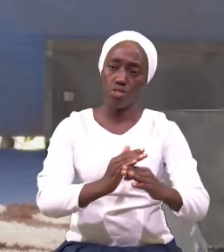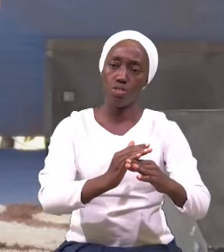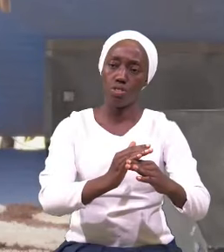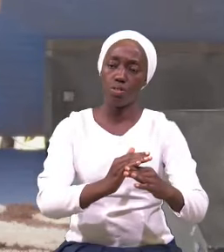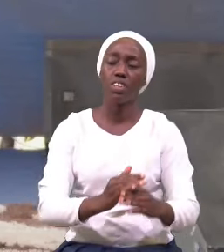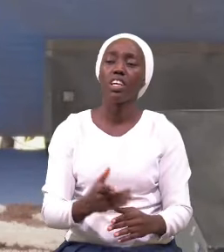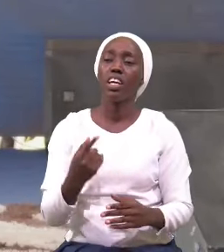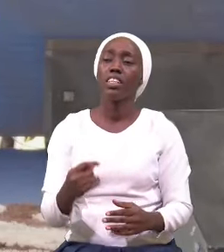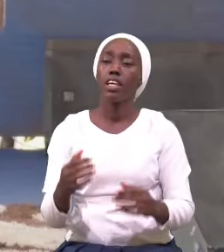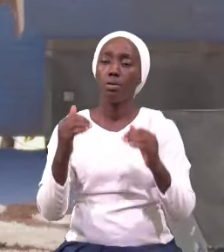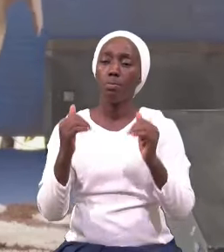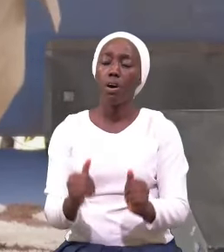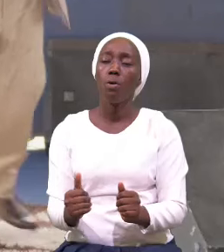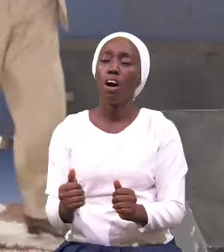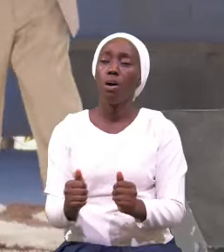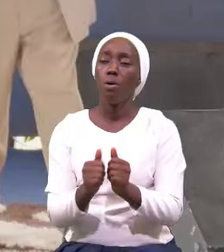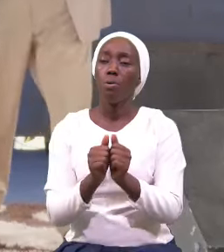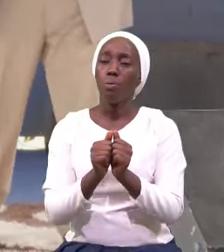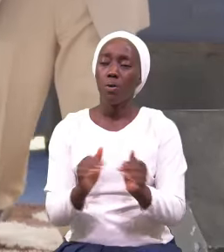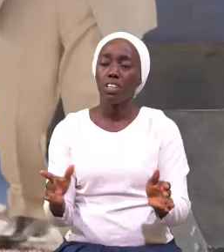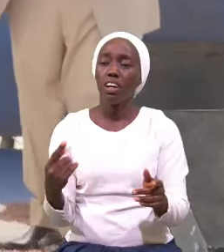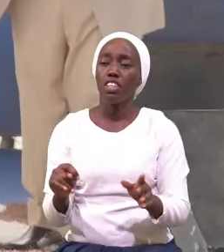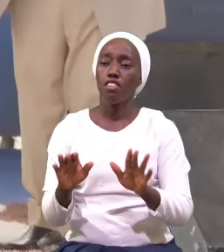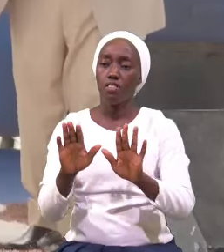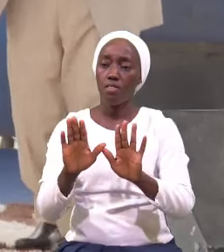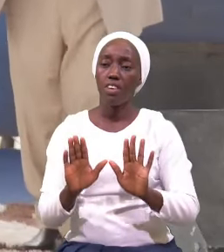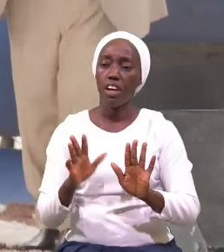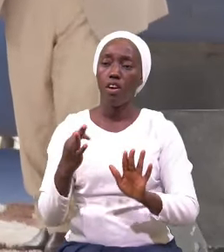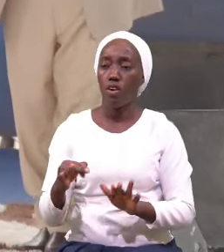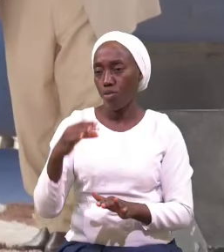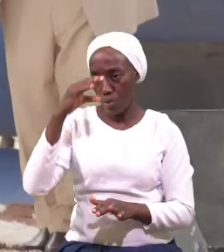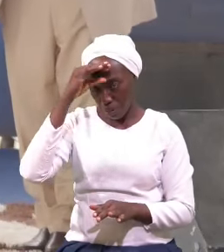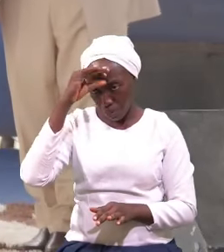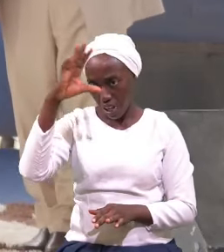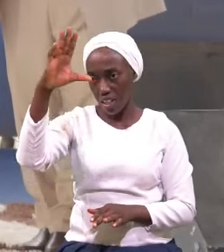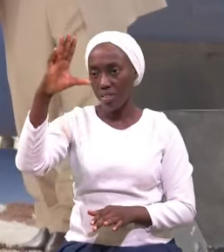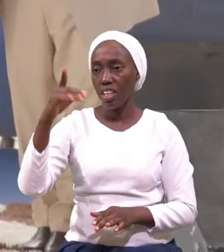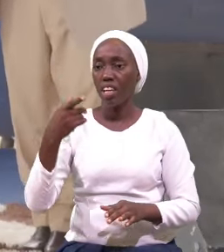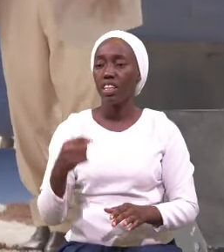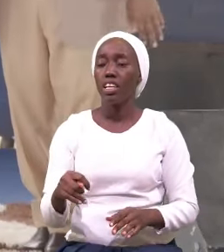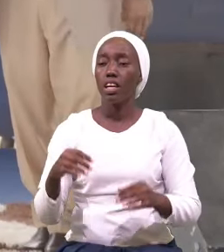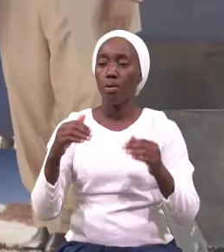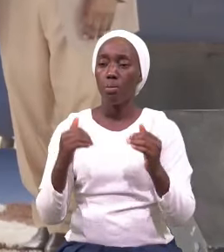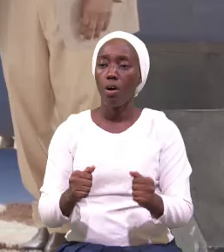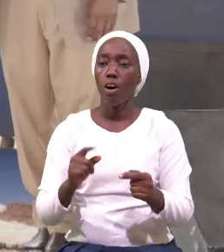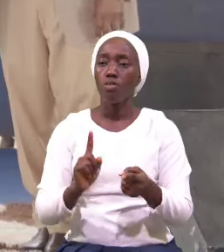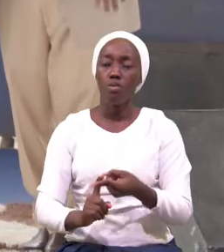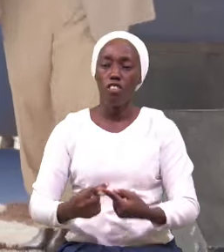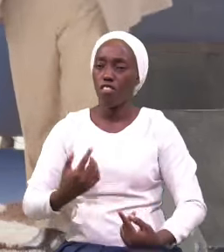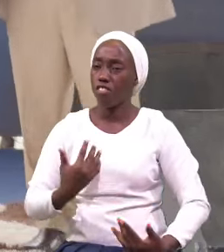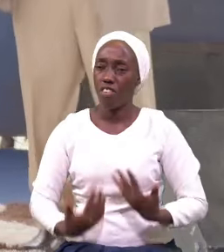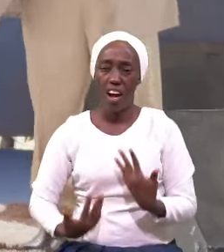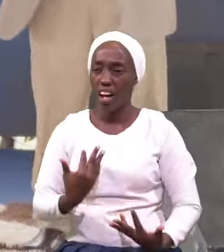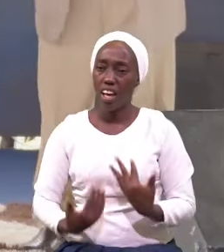The power without the fear of man. The power for fire.